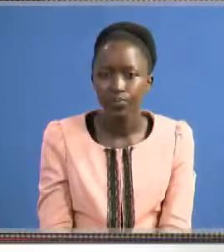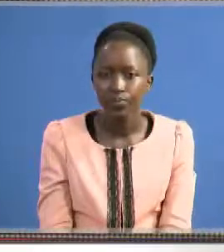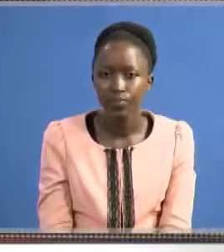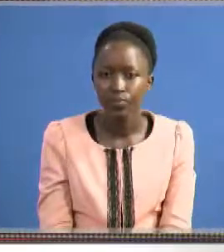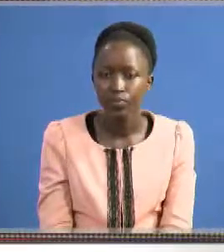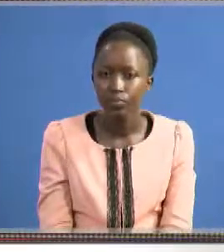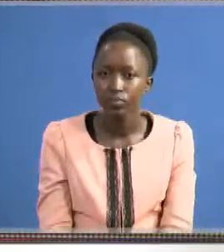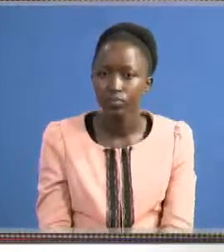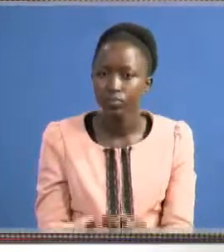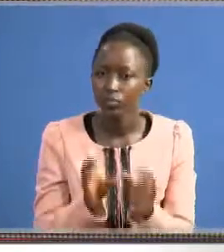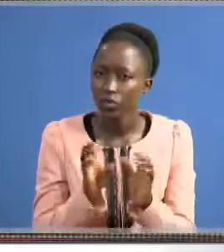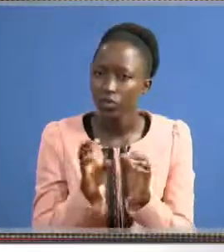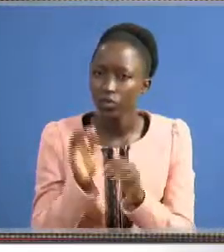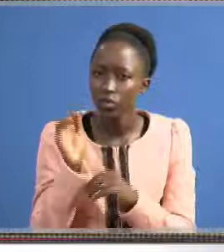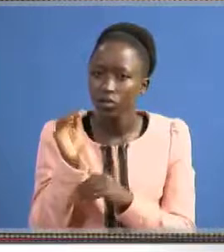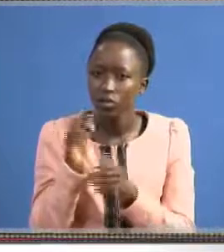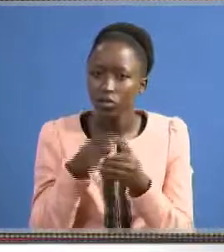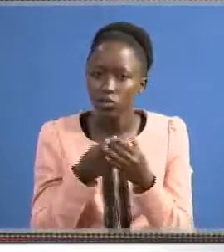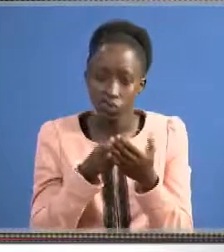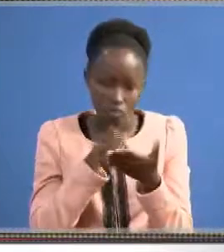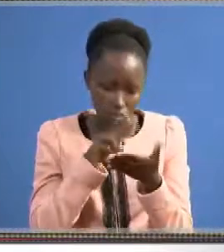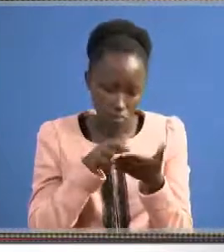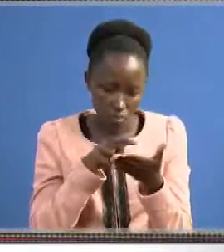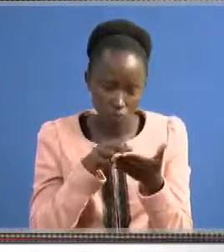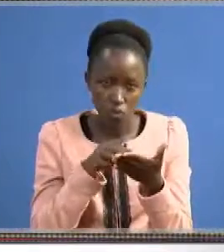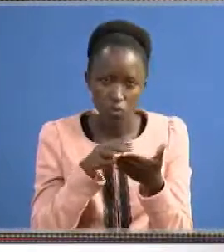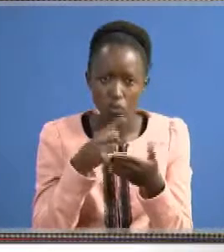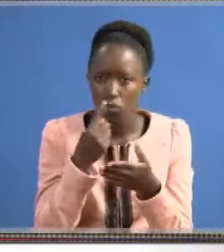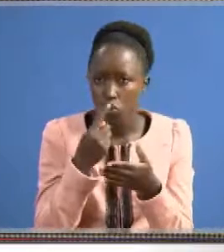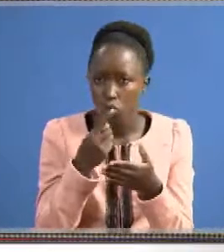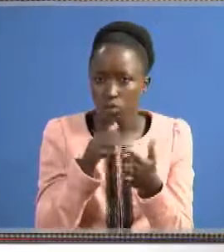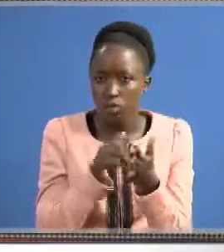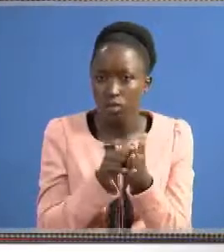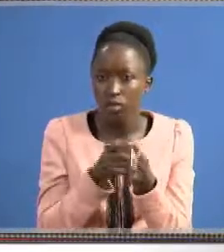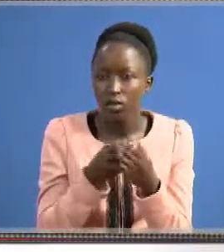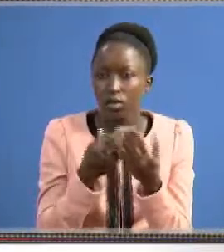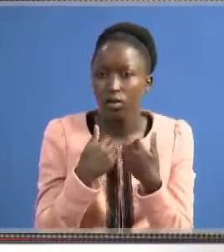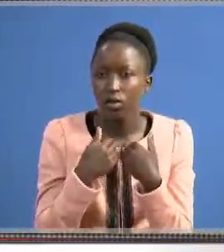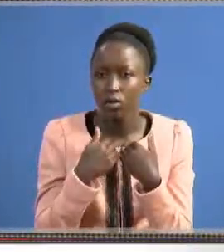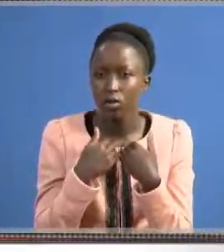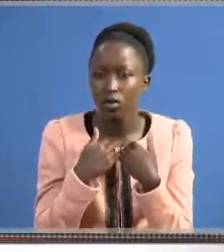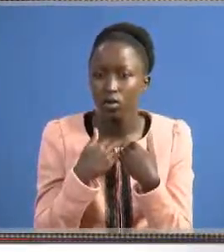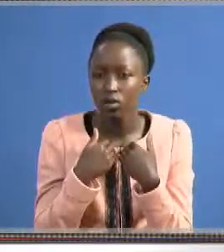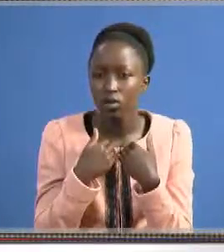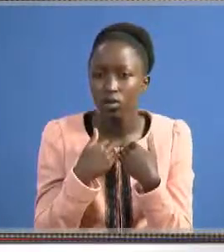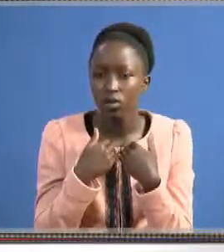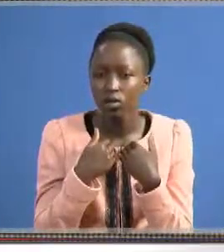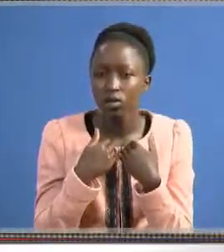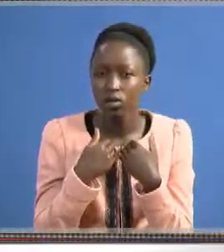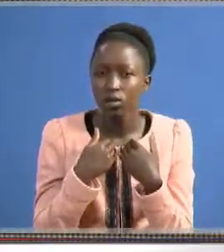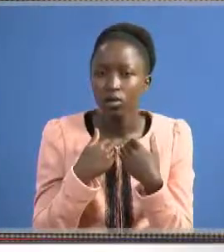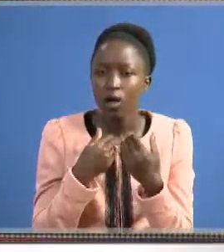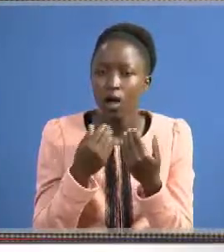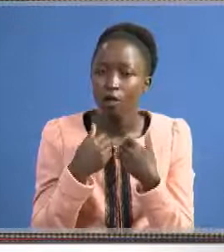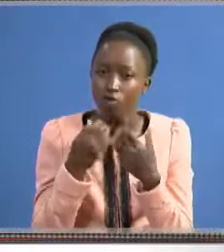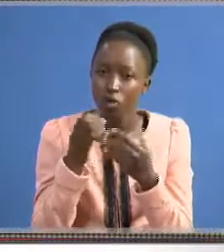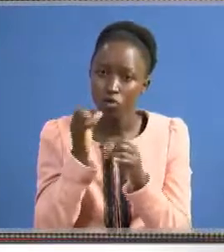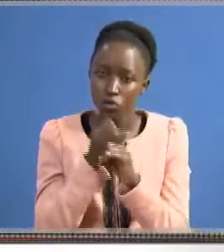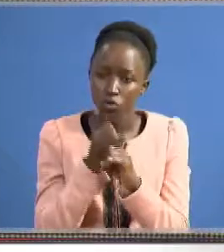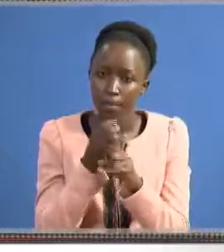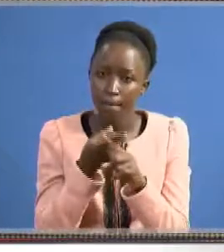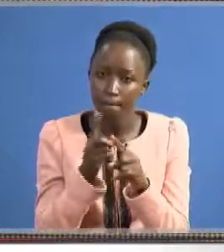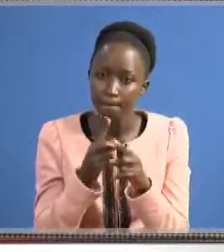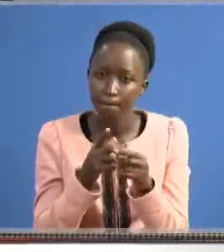law enforcement agencies to track down those that are holding, the defaulters that are holding jobs and